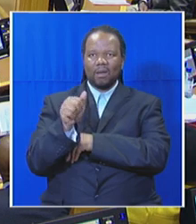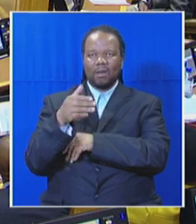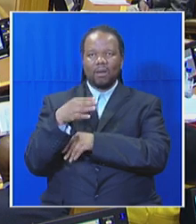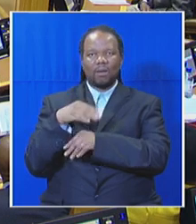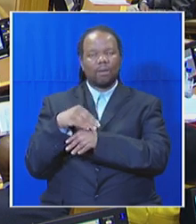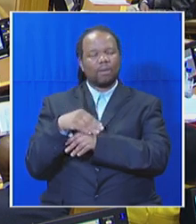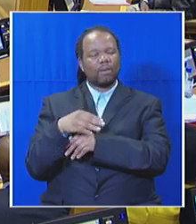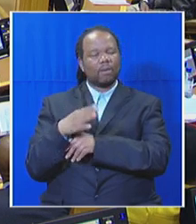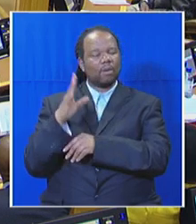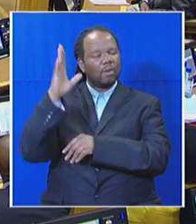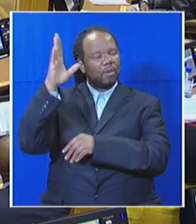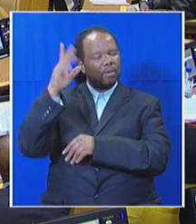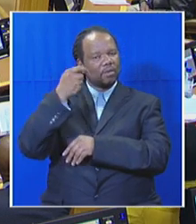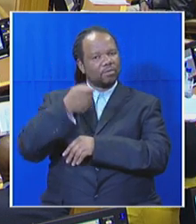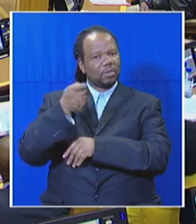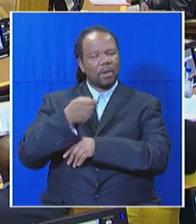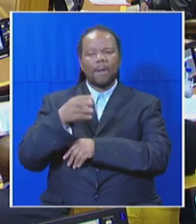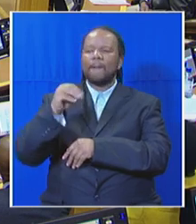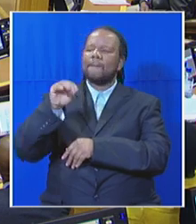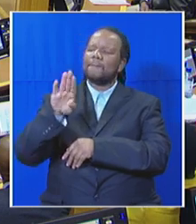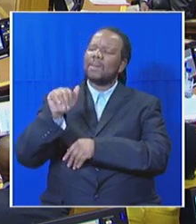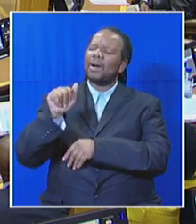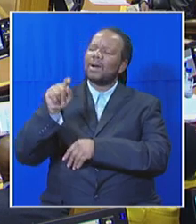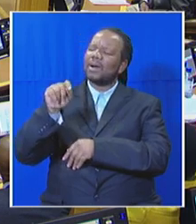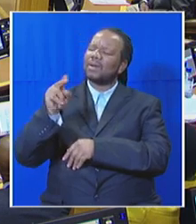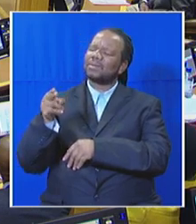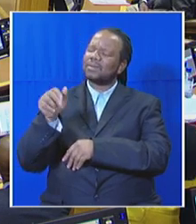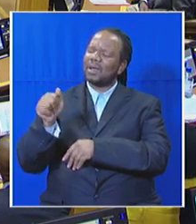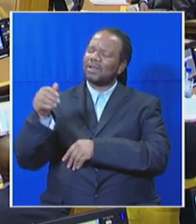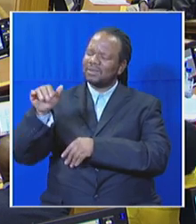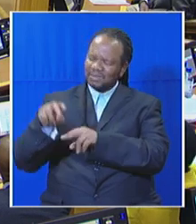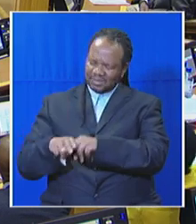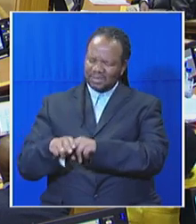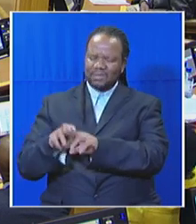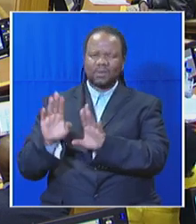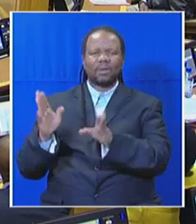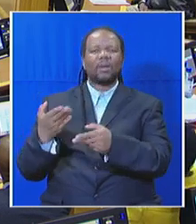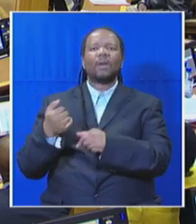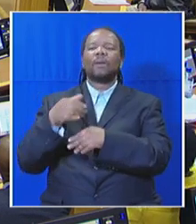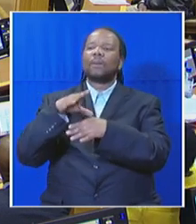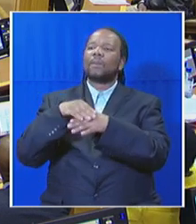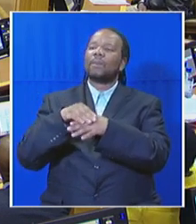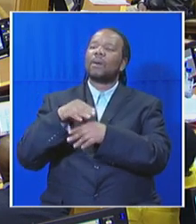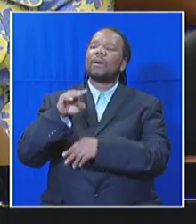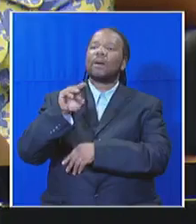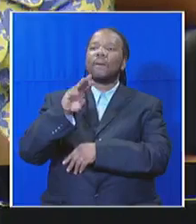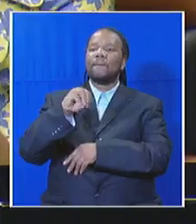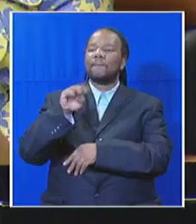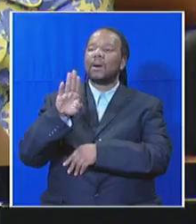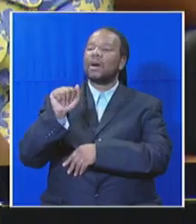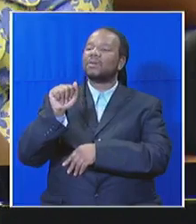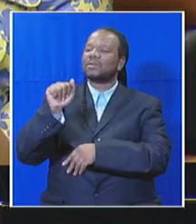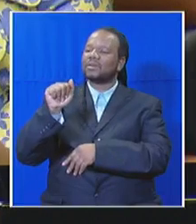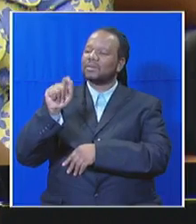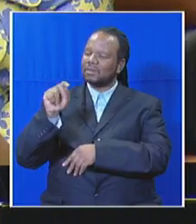Honorable Speaker. No, Honorable Mbata, take your seat. Honorable Speaker, Honorable Mbata, I have not recognized you.